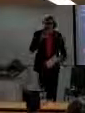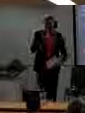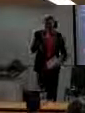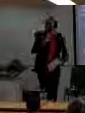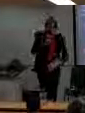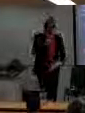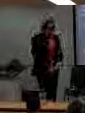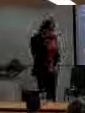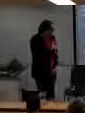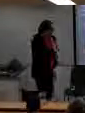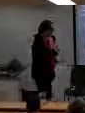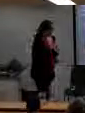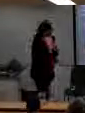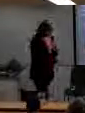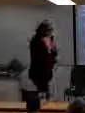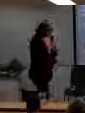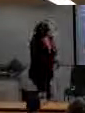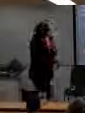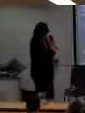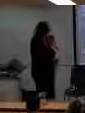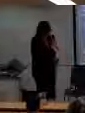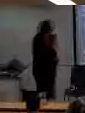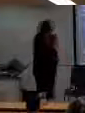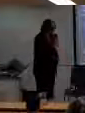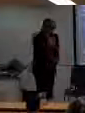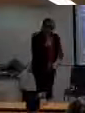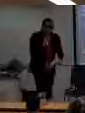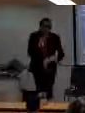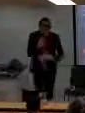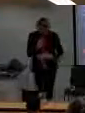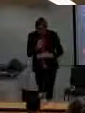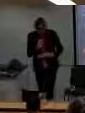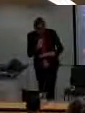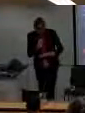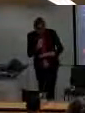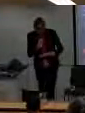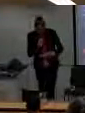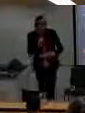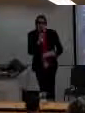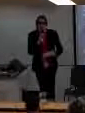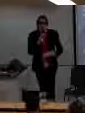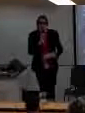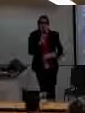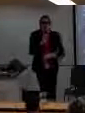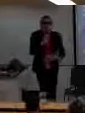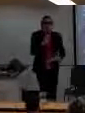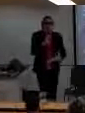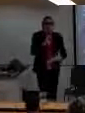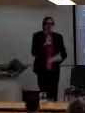Welcome to the book launch of Professor Ellen Helsper's book, Disconnects. I'm Professor